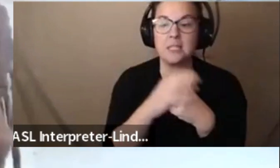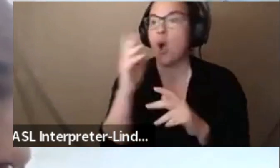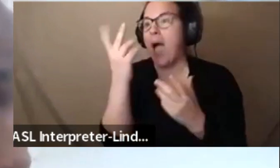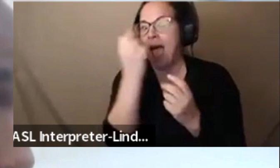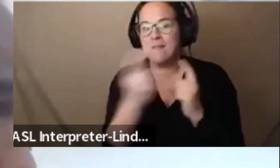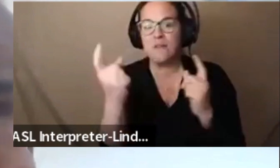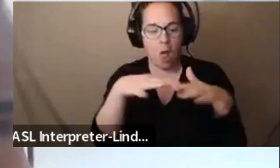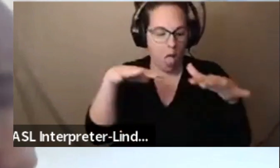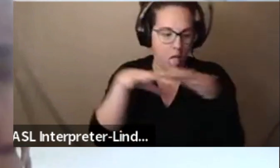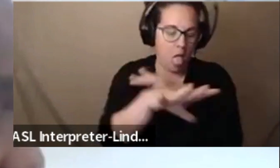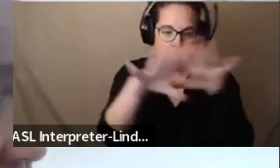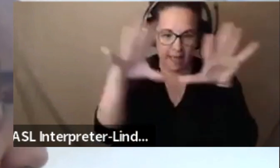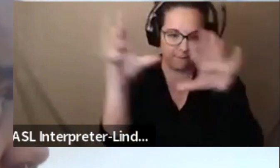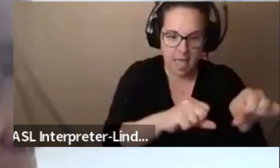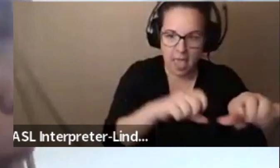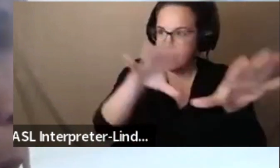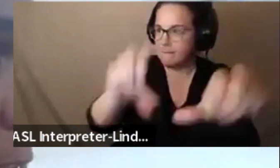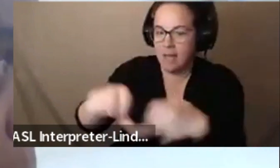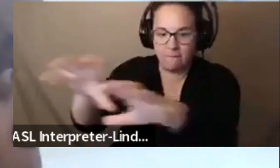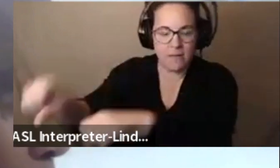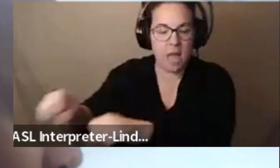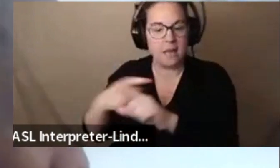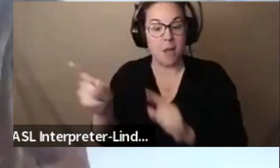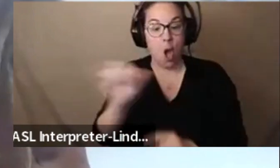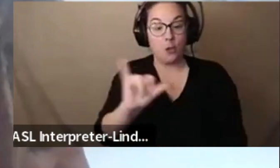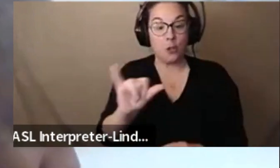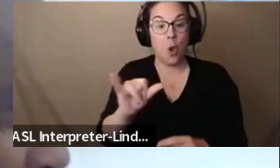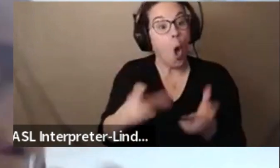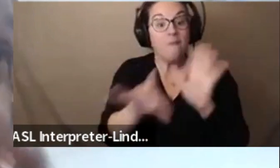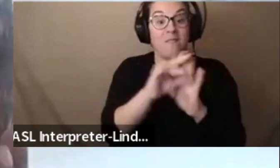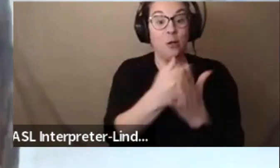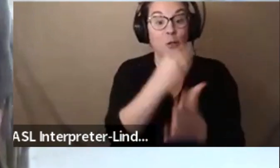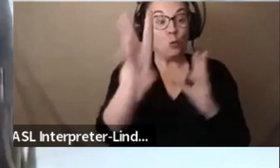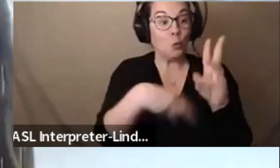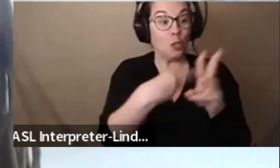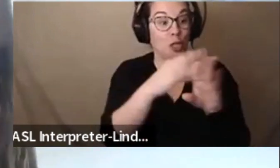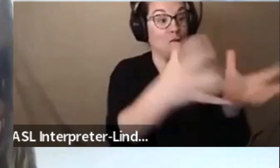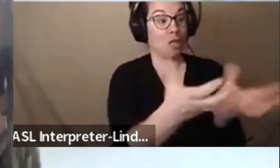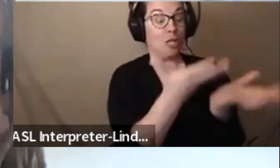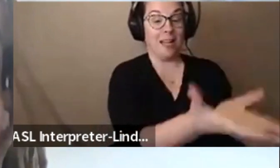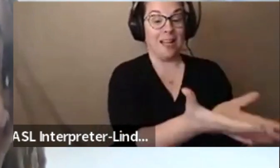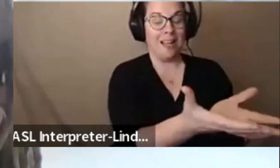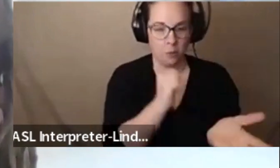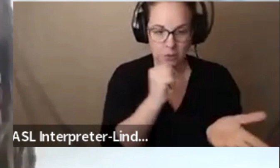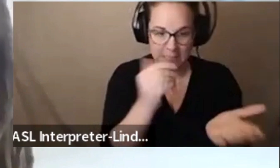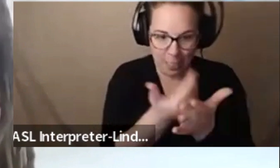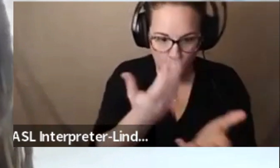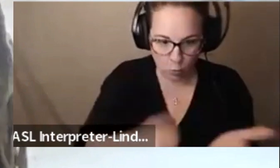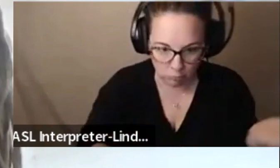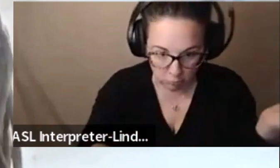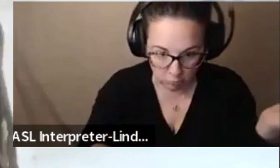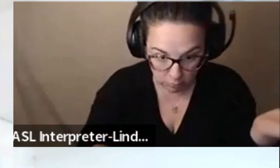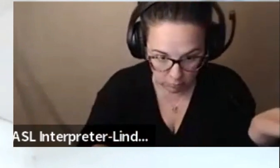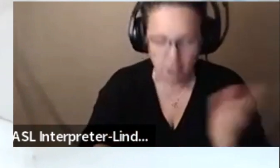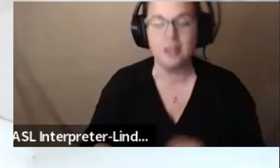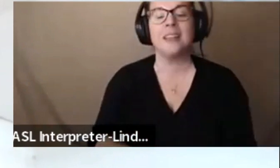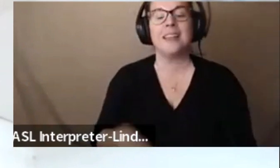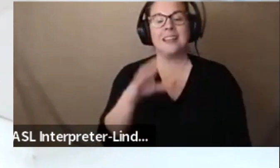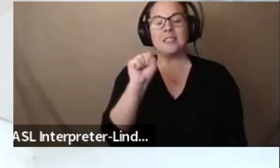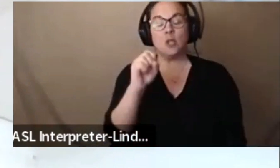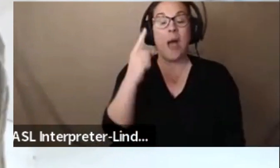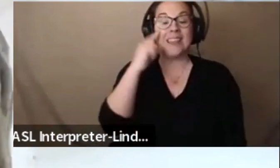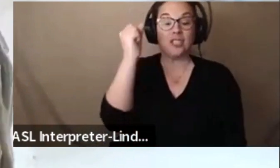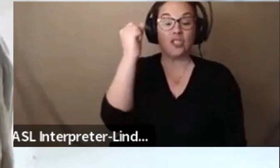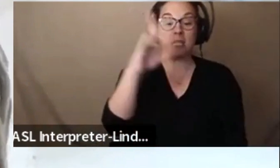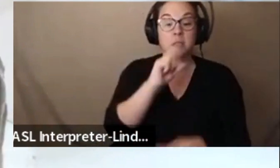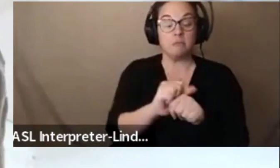everyone was invading everybody else, but also discovering the quote unquote new world, which of course wasn't new at all, and so on and so